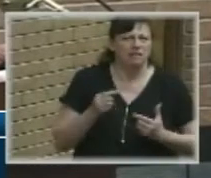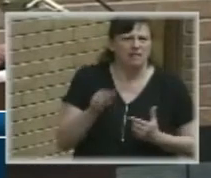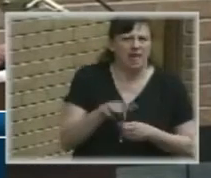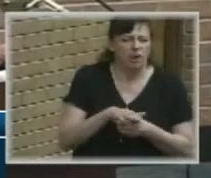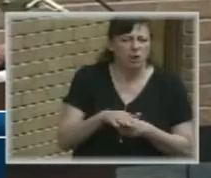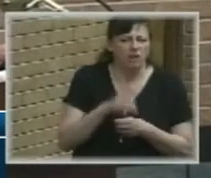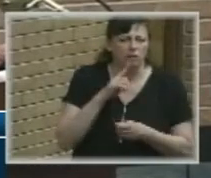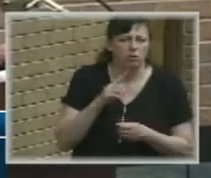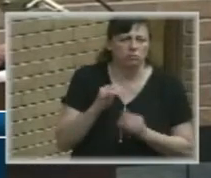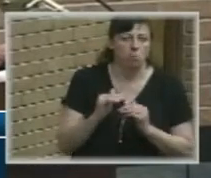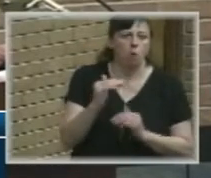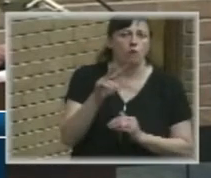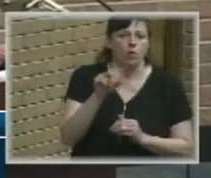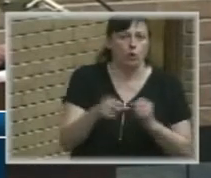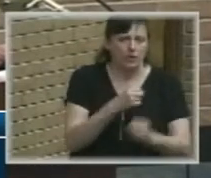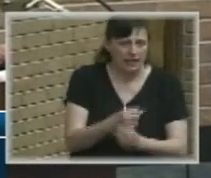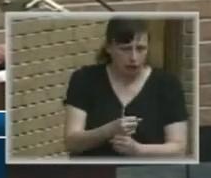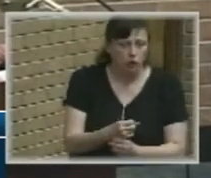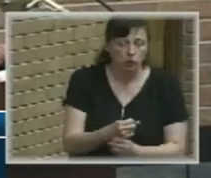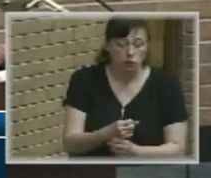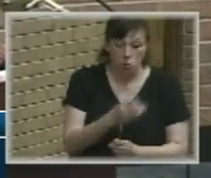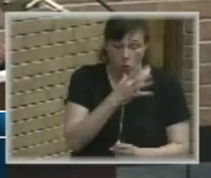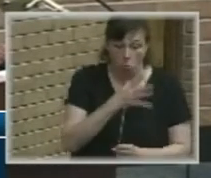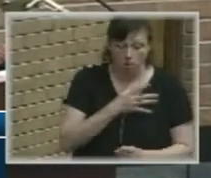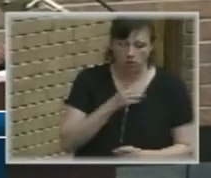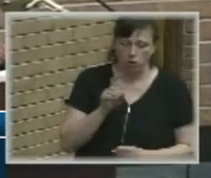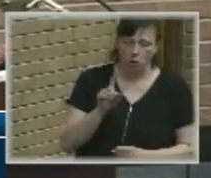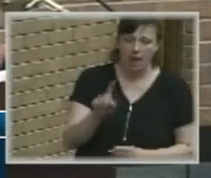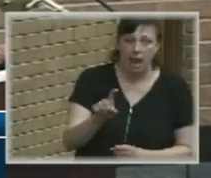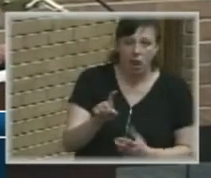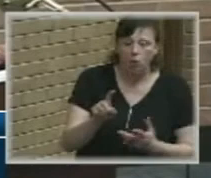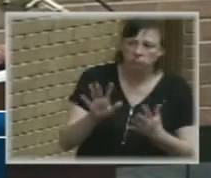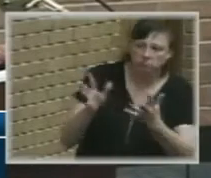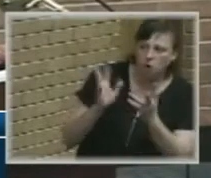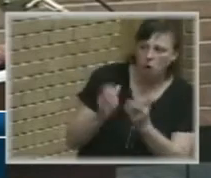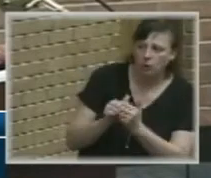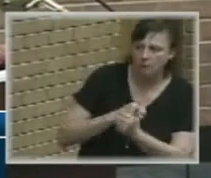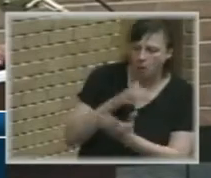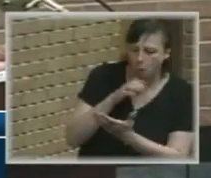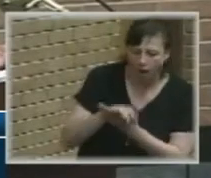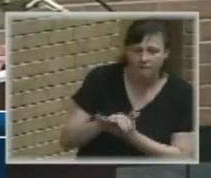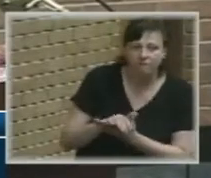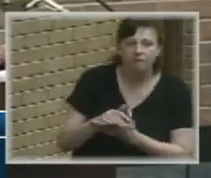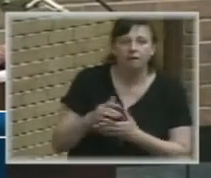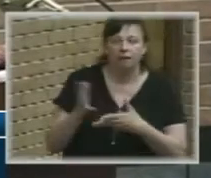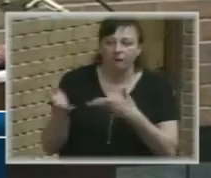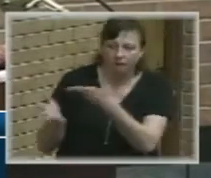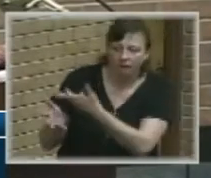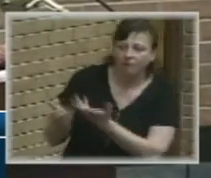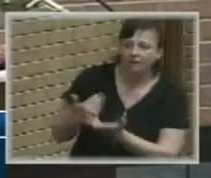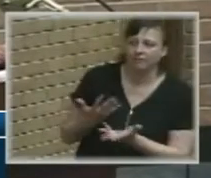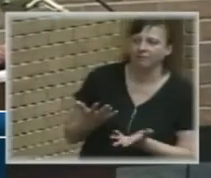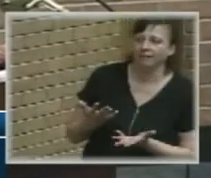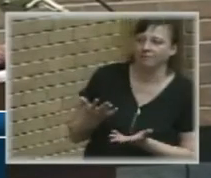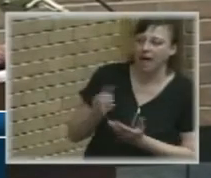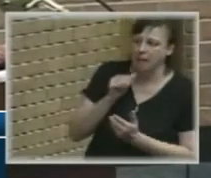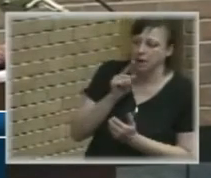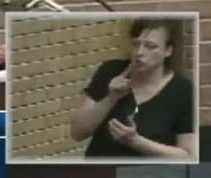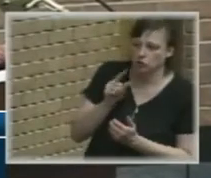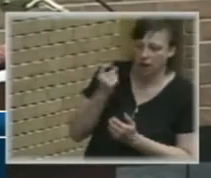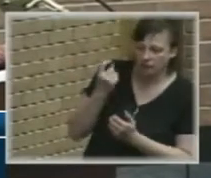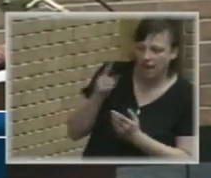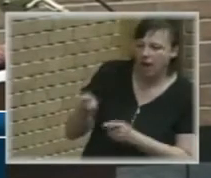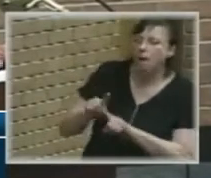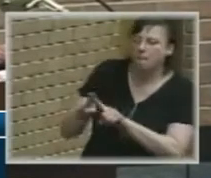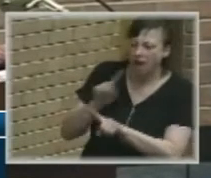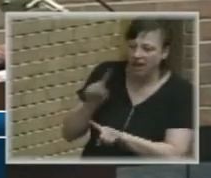And she actually came running out of her house. She didn't approach me, she approached my wife, which says, hey, talk to my husband, this isn't my thing. But she said she